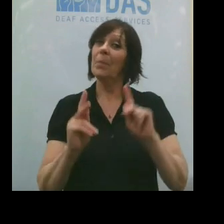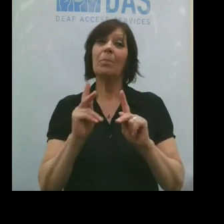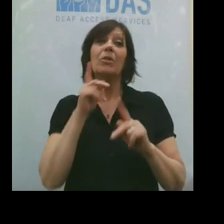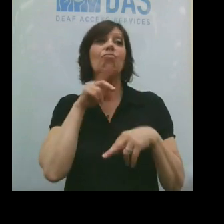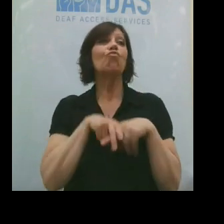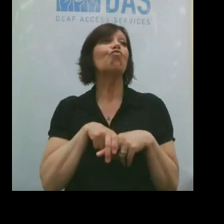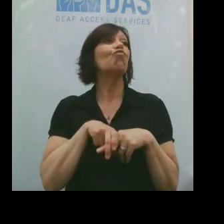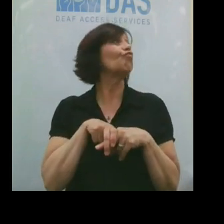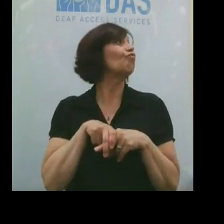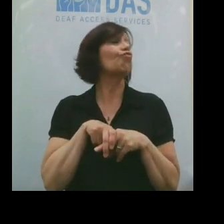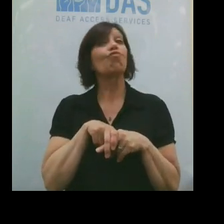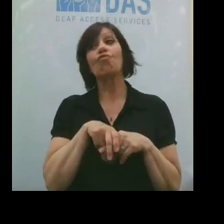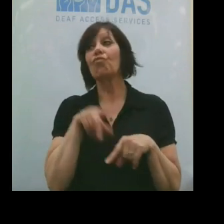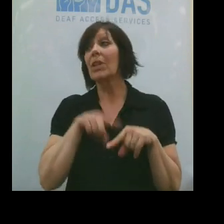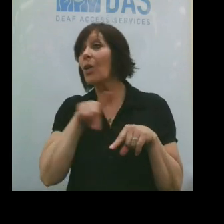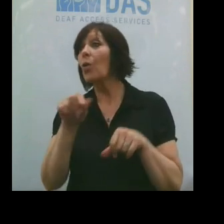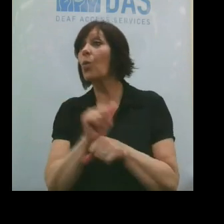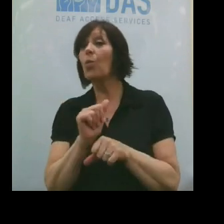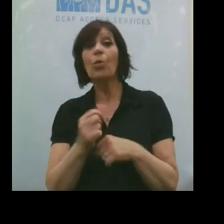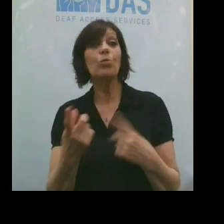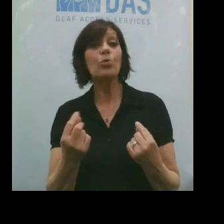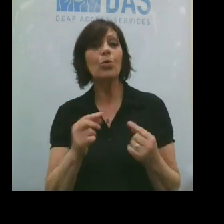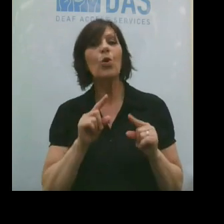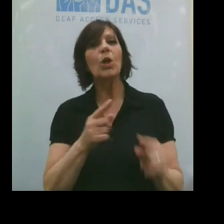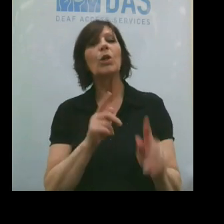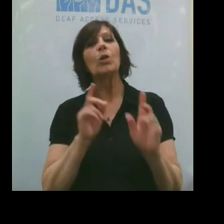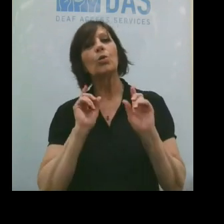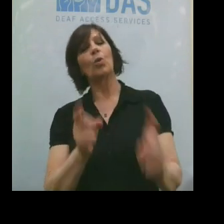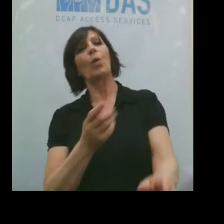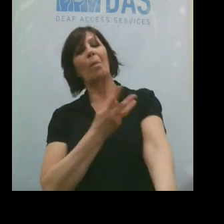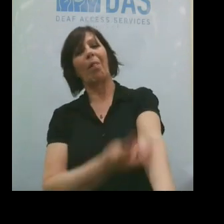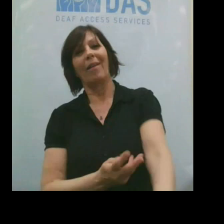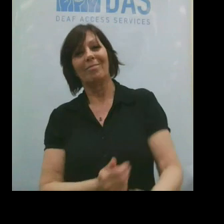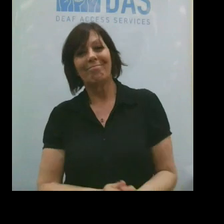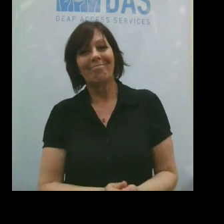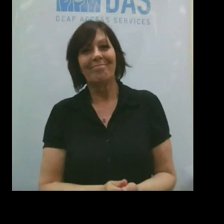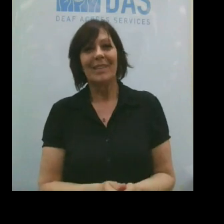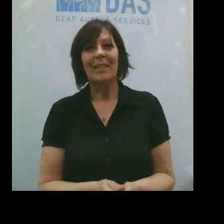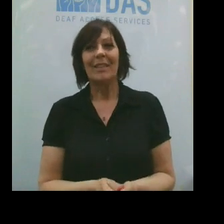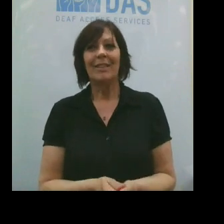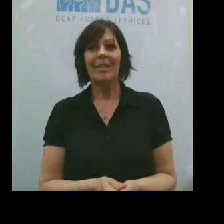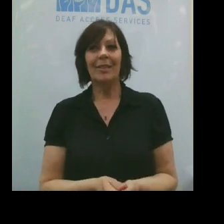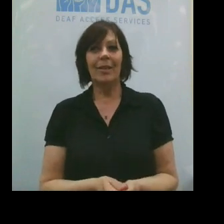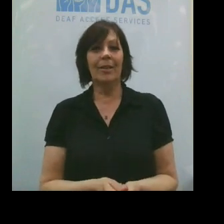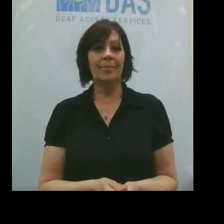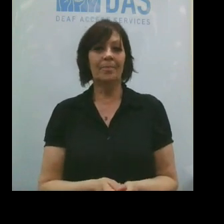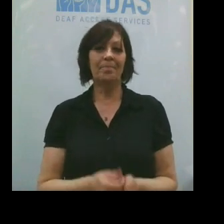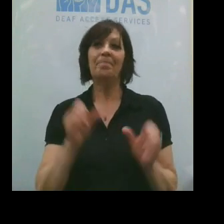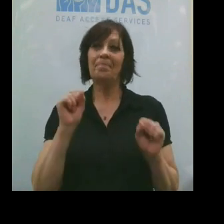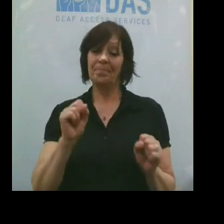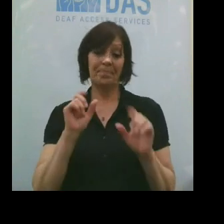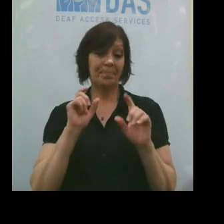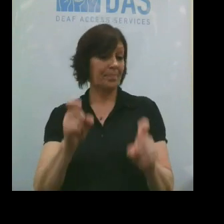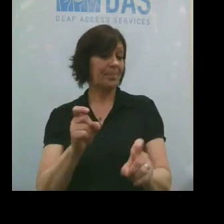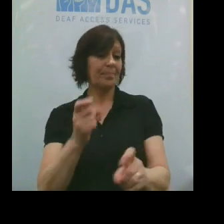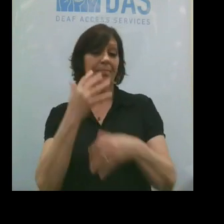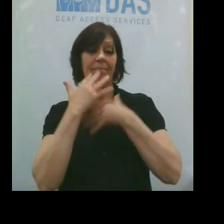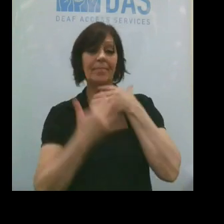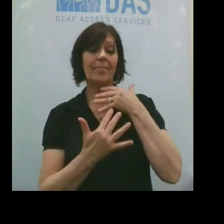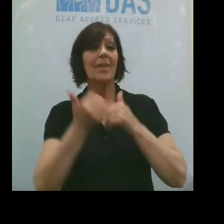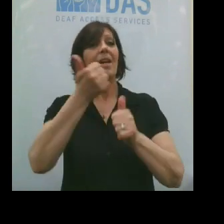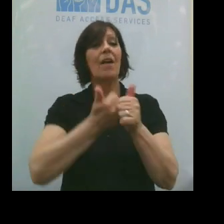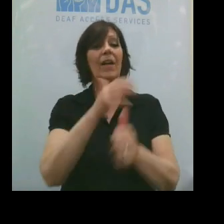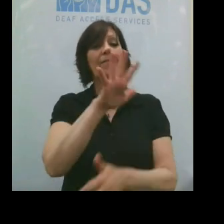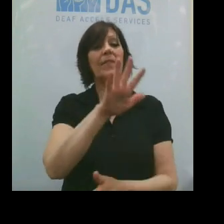sitting around not being able to go back to work, you can donate blood. People can donate blood actually every 56